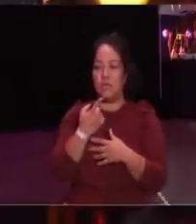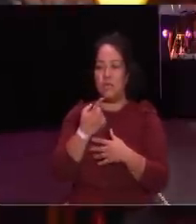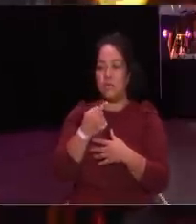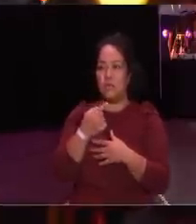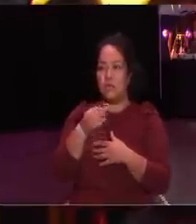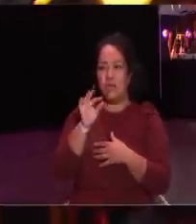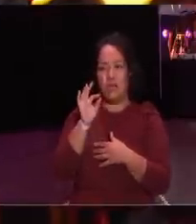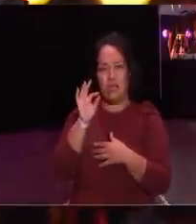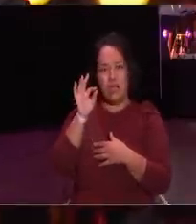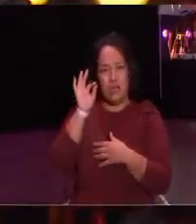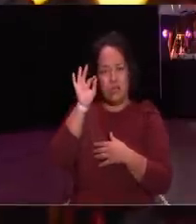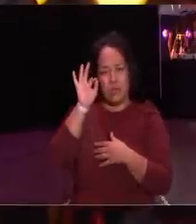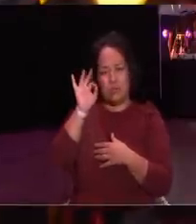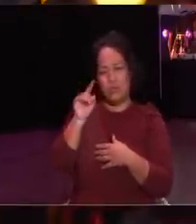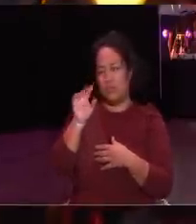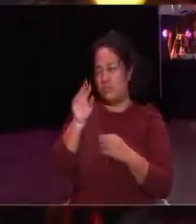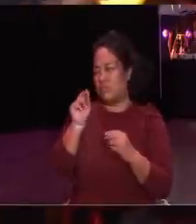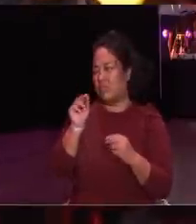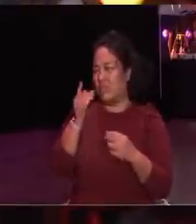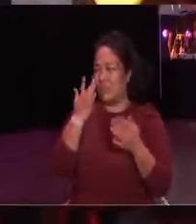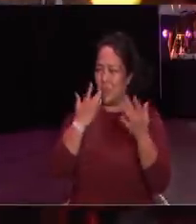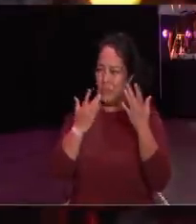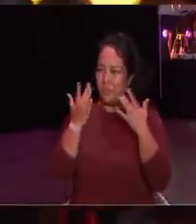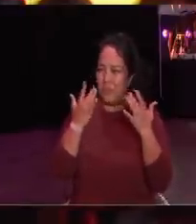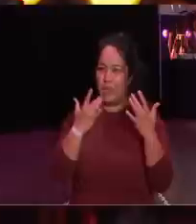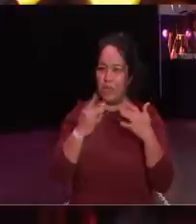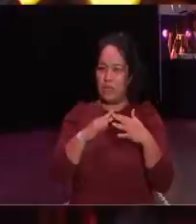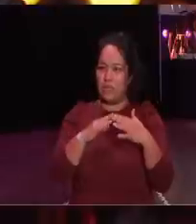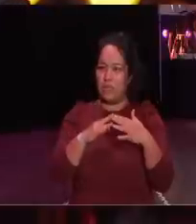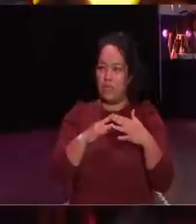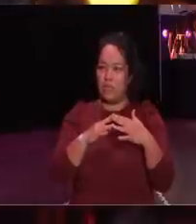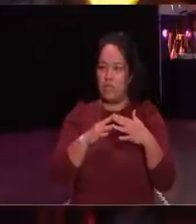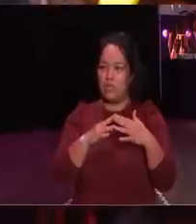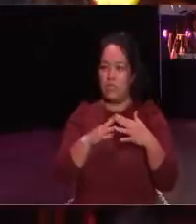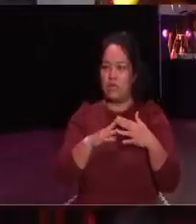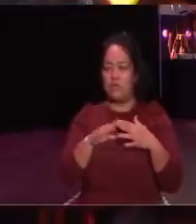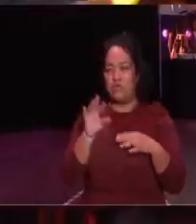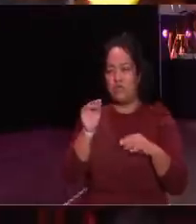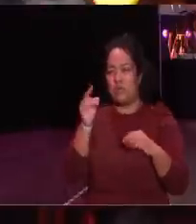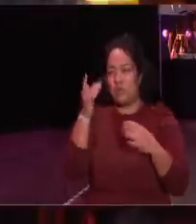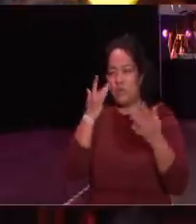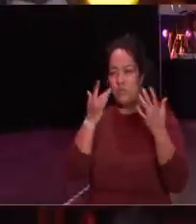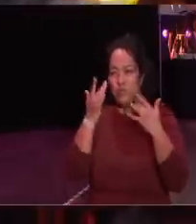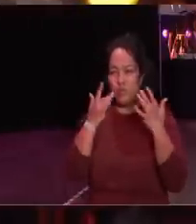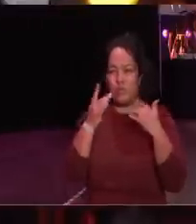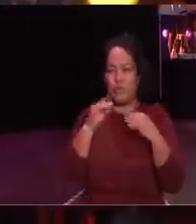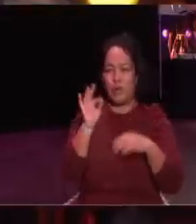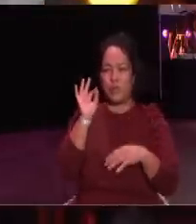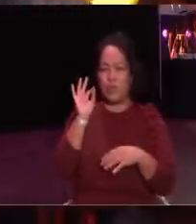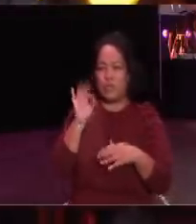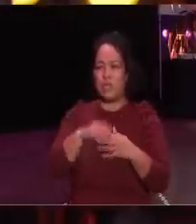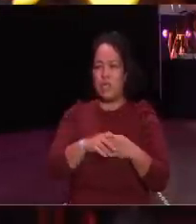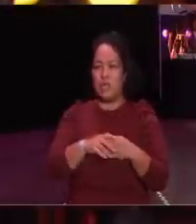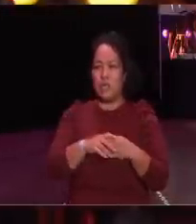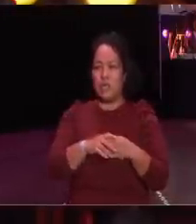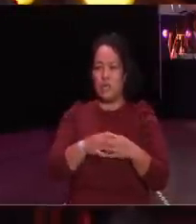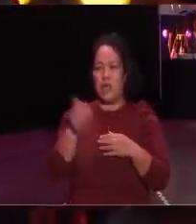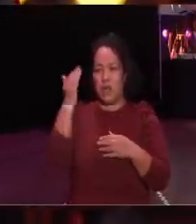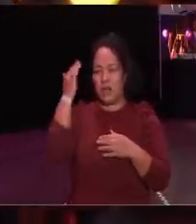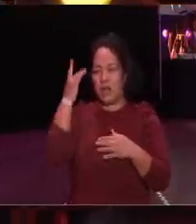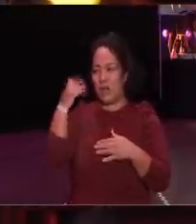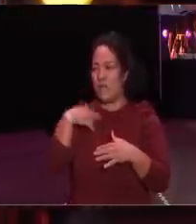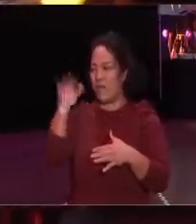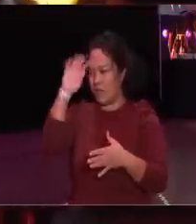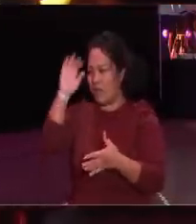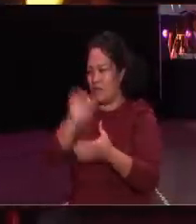to me. Pastor, no llore. Pastor, don't cry. No llore. Don't cry, Pastor. Yo sé que mi esposo está en un mejor lugar. I know my